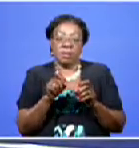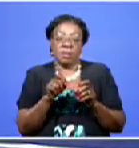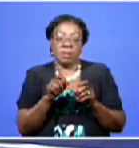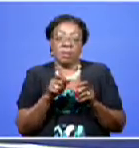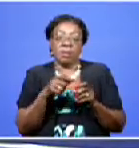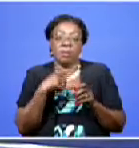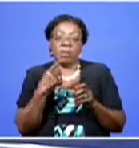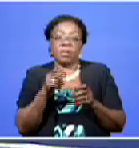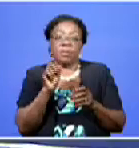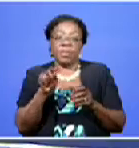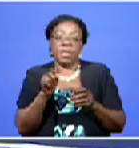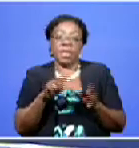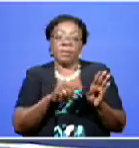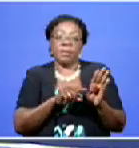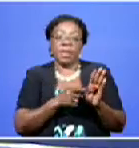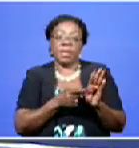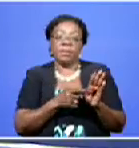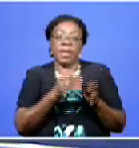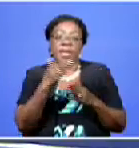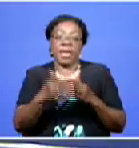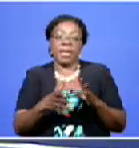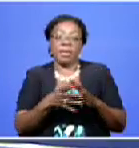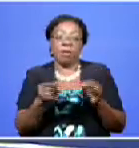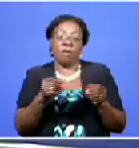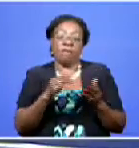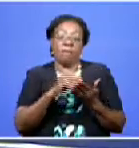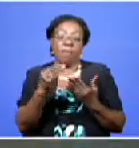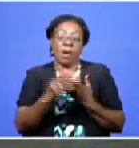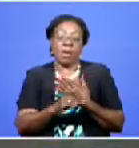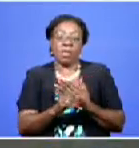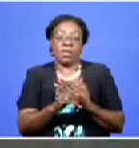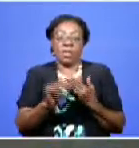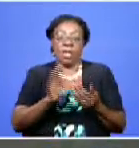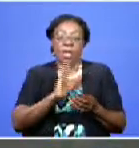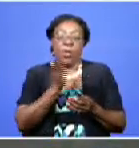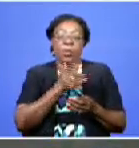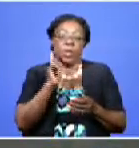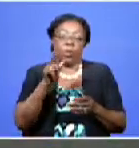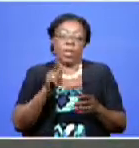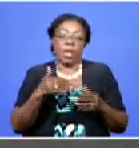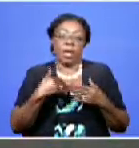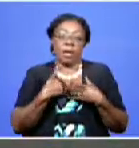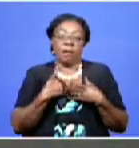says should be implemented by the end of March. We would have laid,